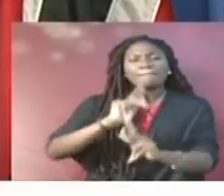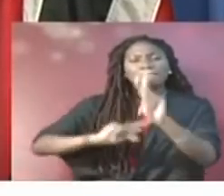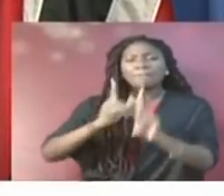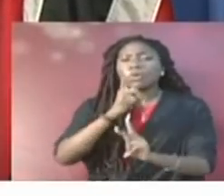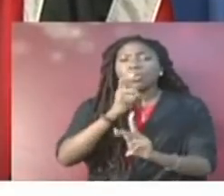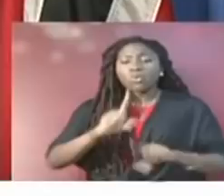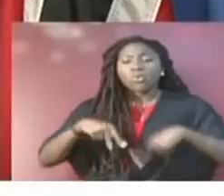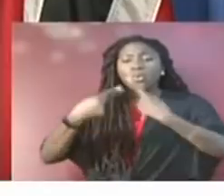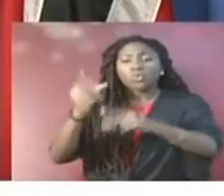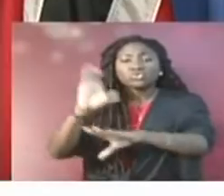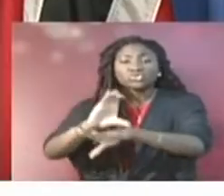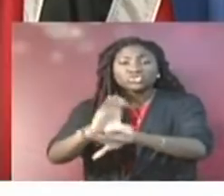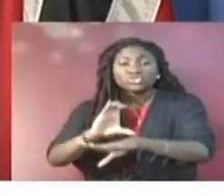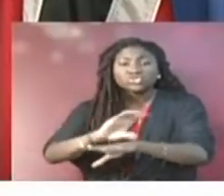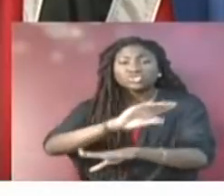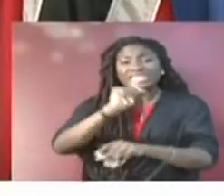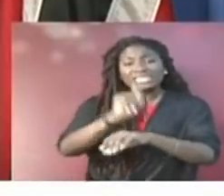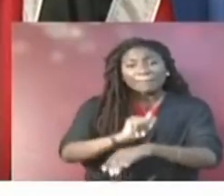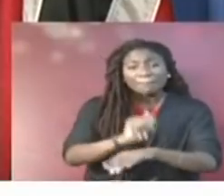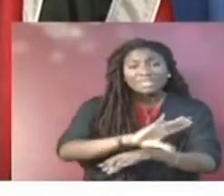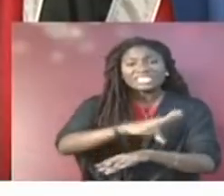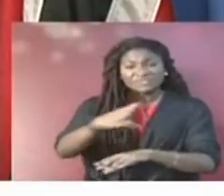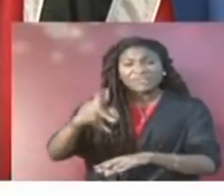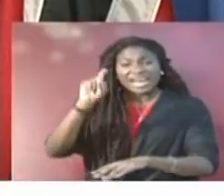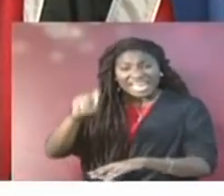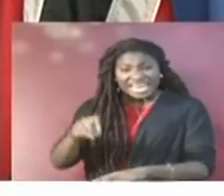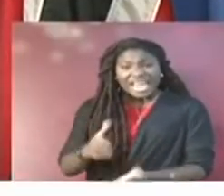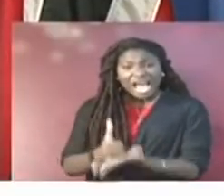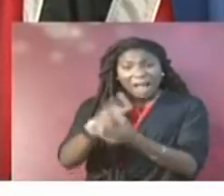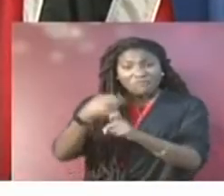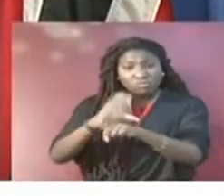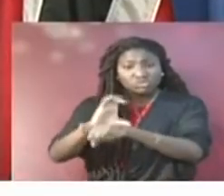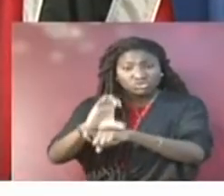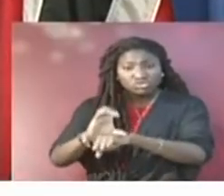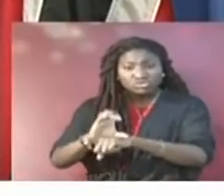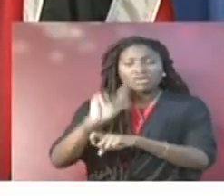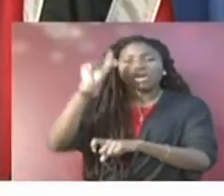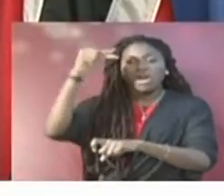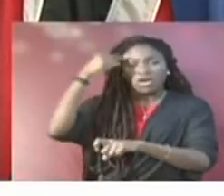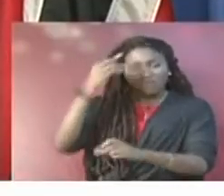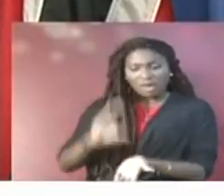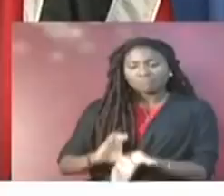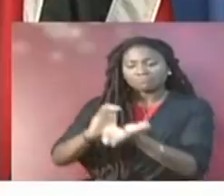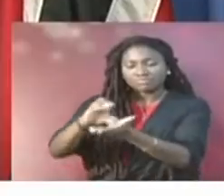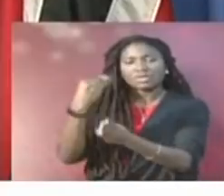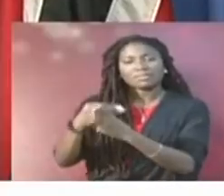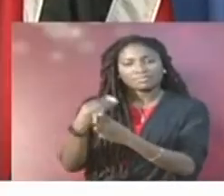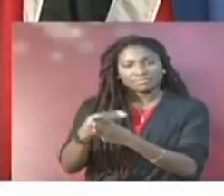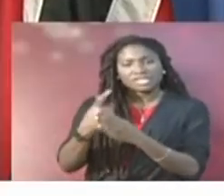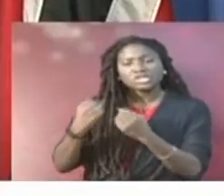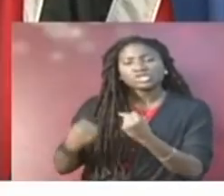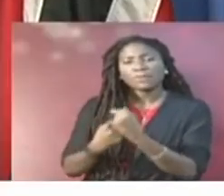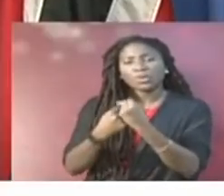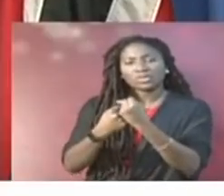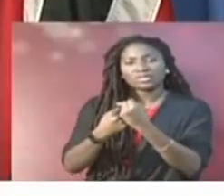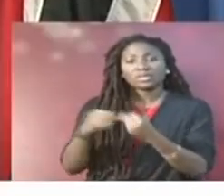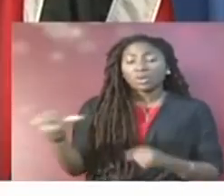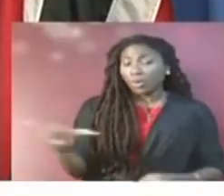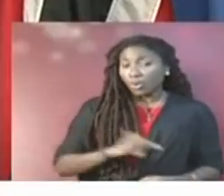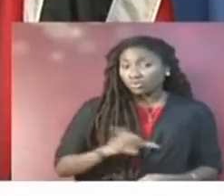them for support. And we will